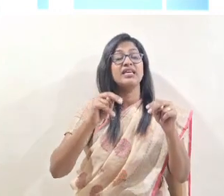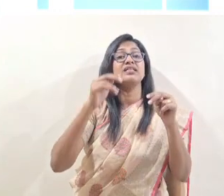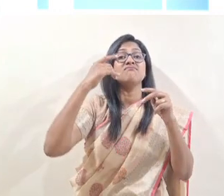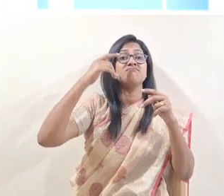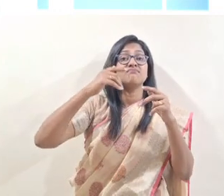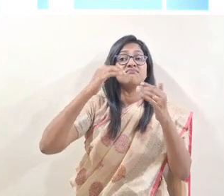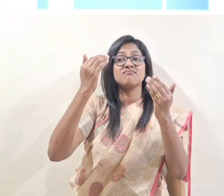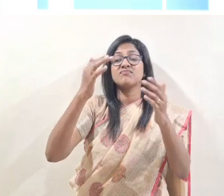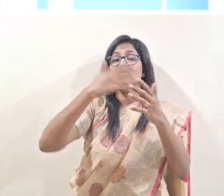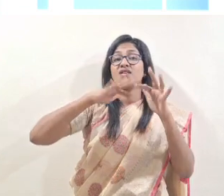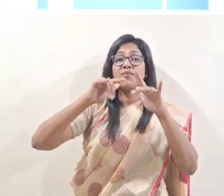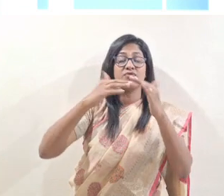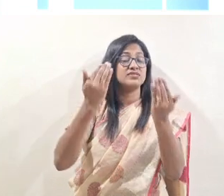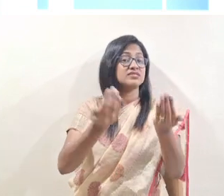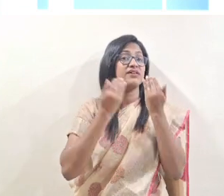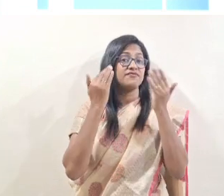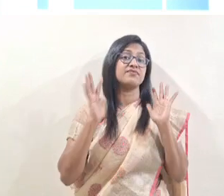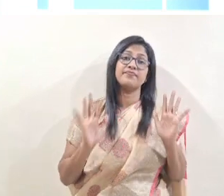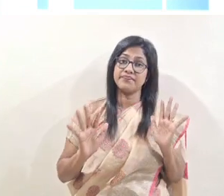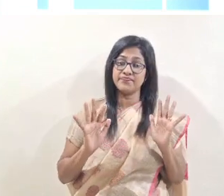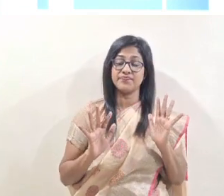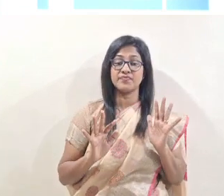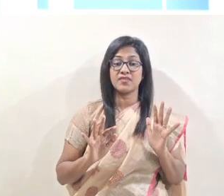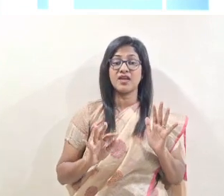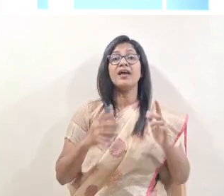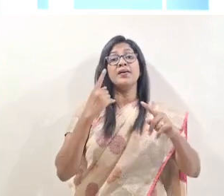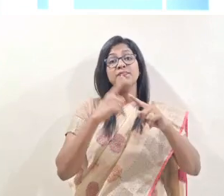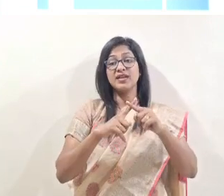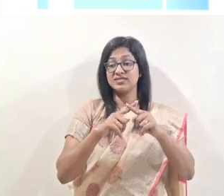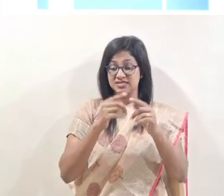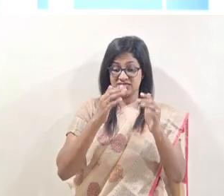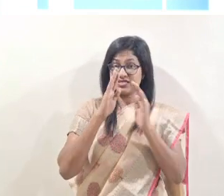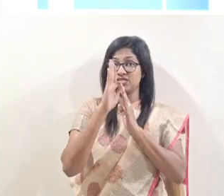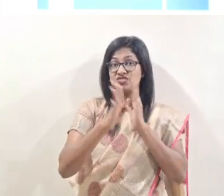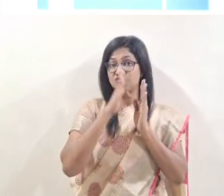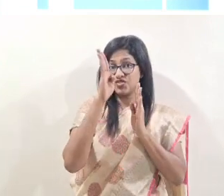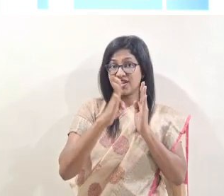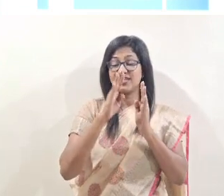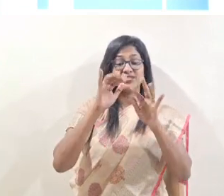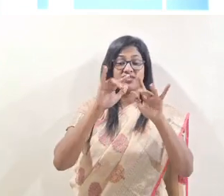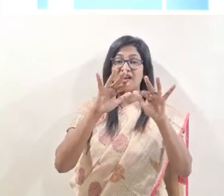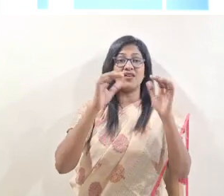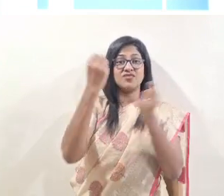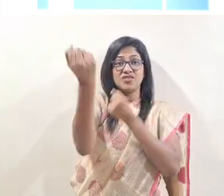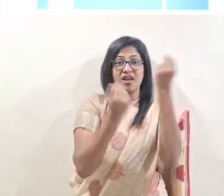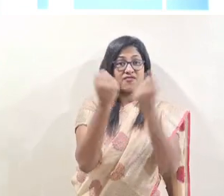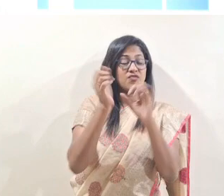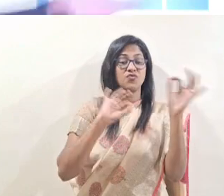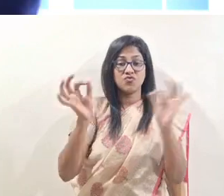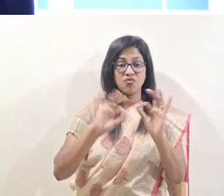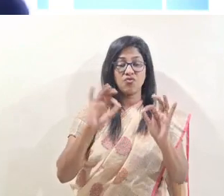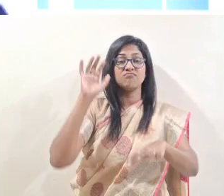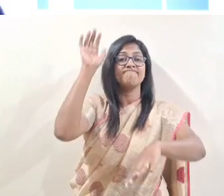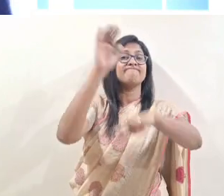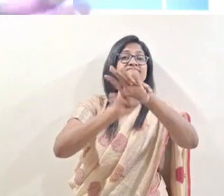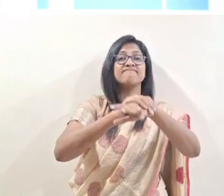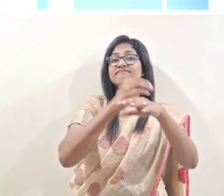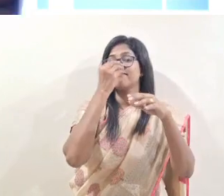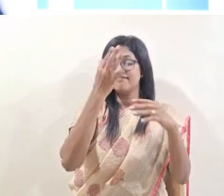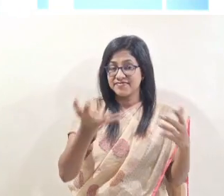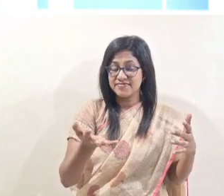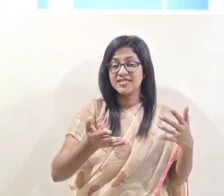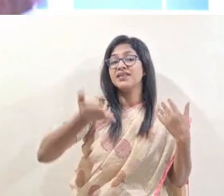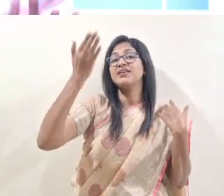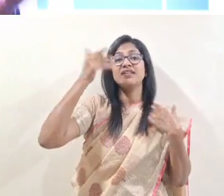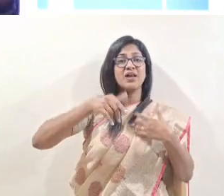required. Same way, driverless trains will have more attack surface, because a lot of communication